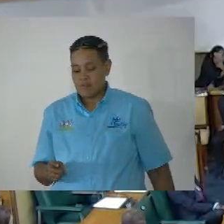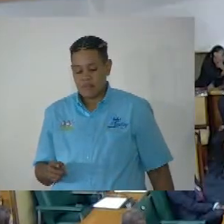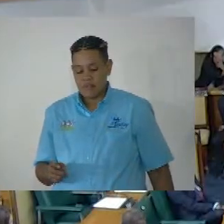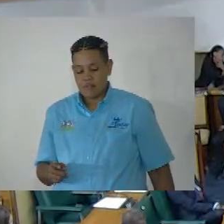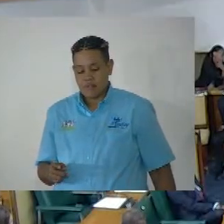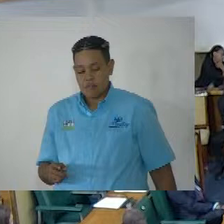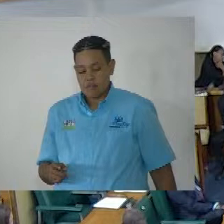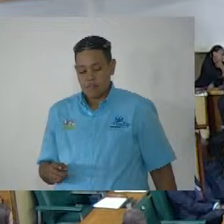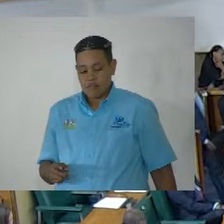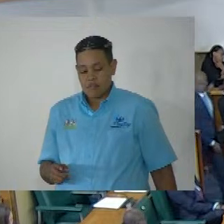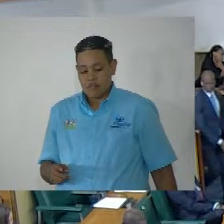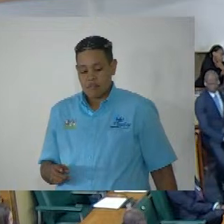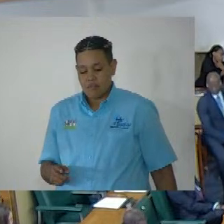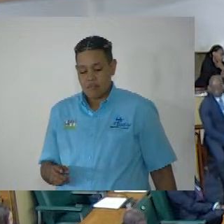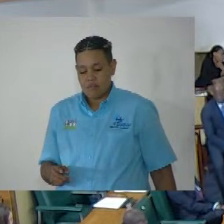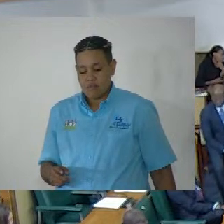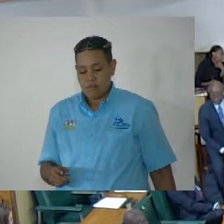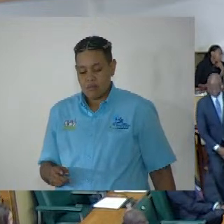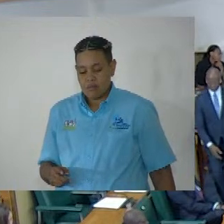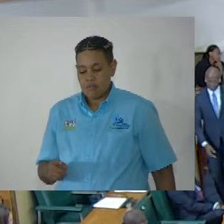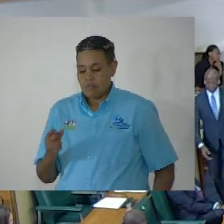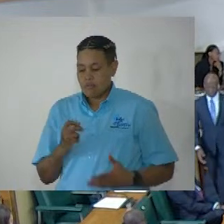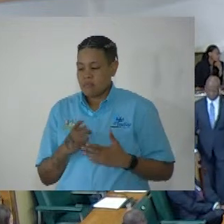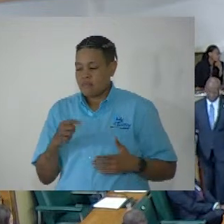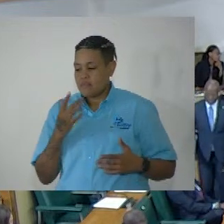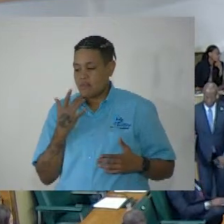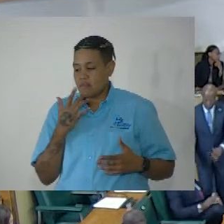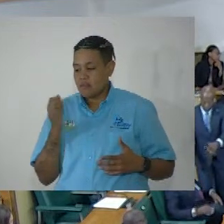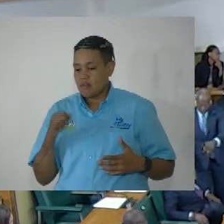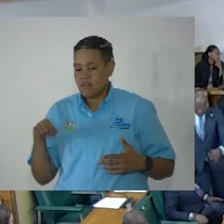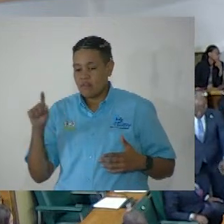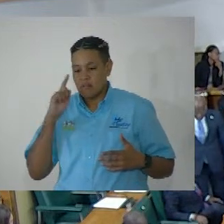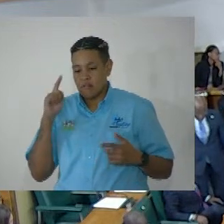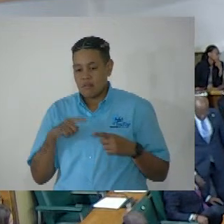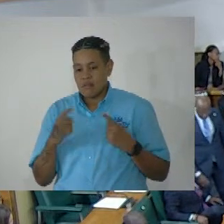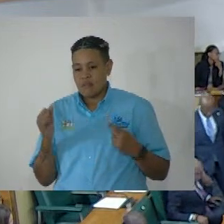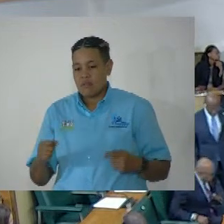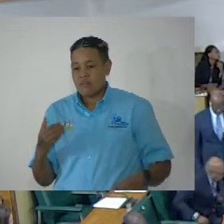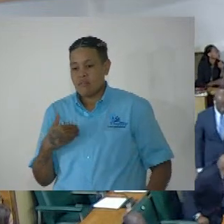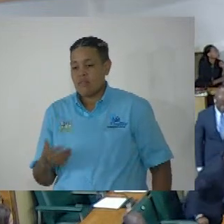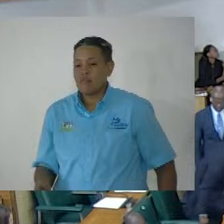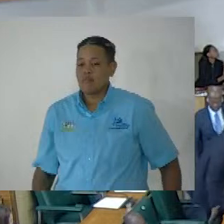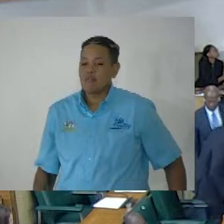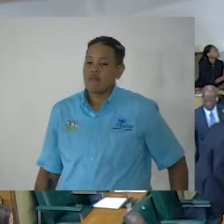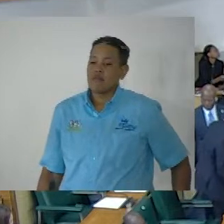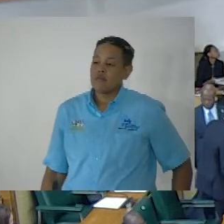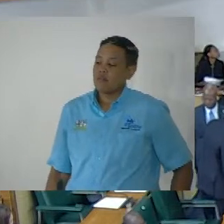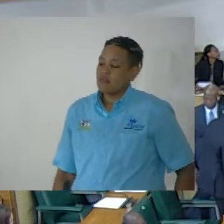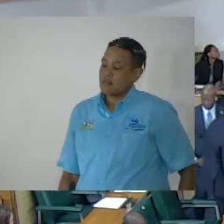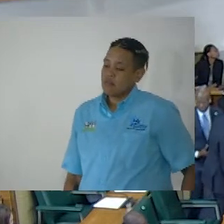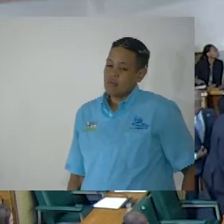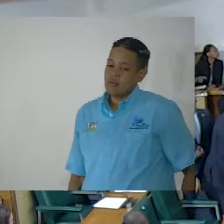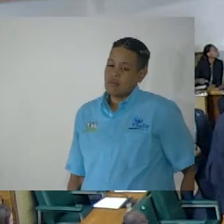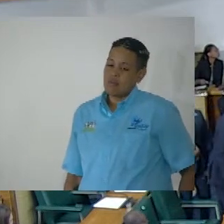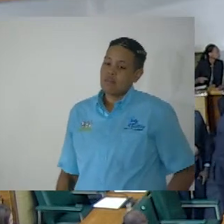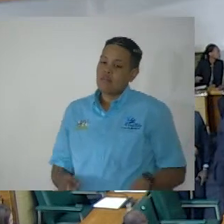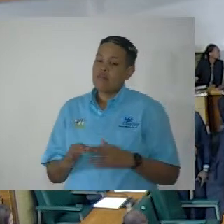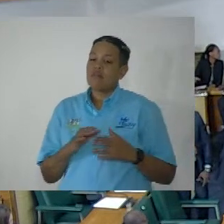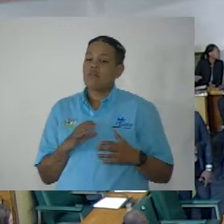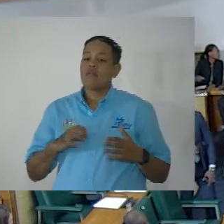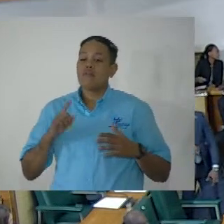Yes, she had read the motion, be approved. Those in favor? Those against? The ayes have it. Joint select committee has